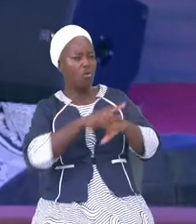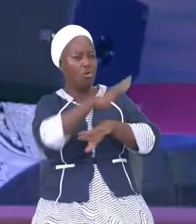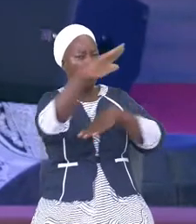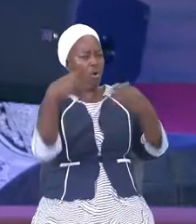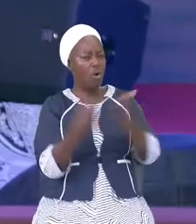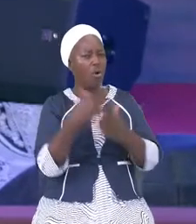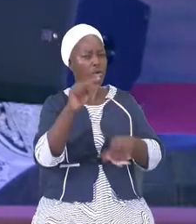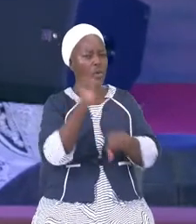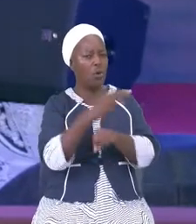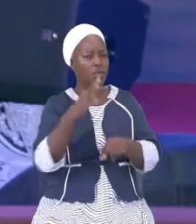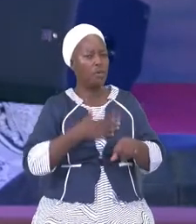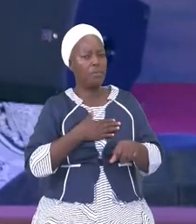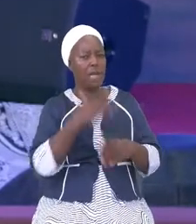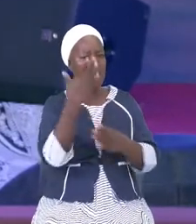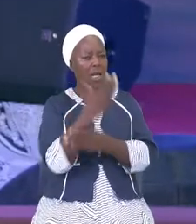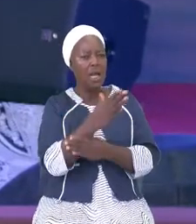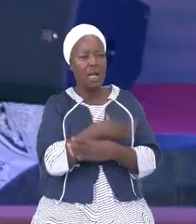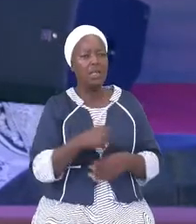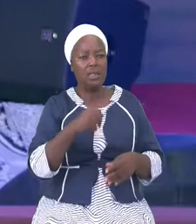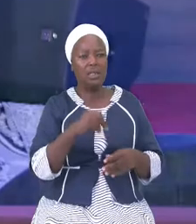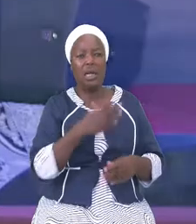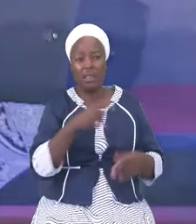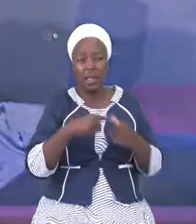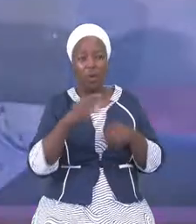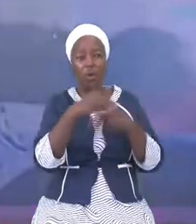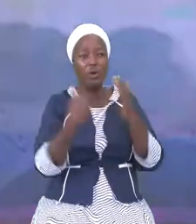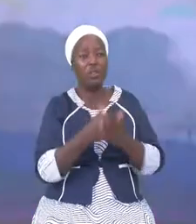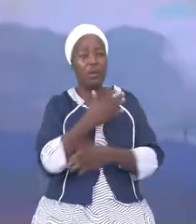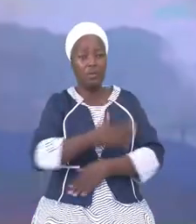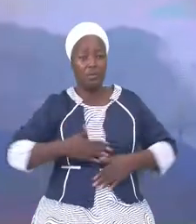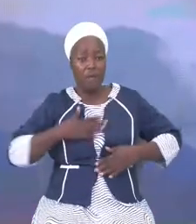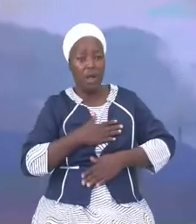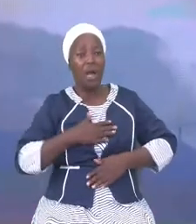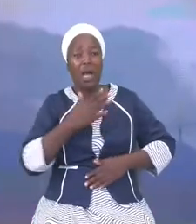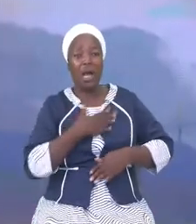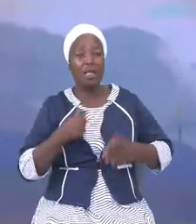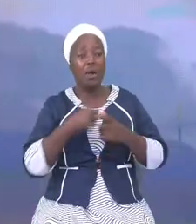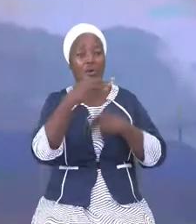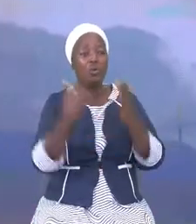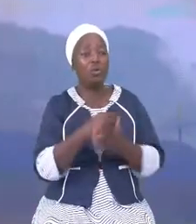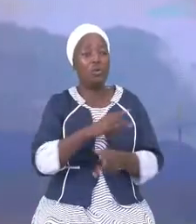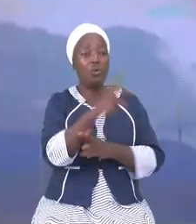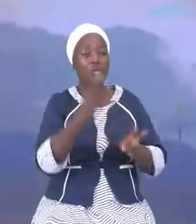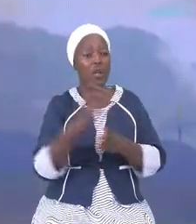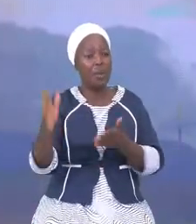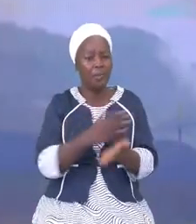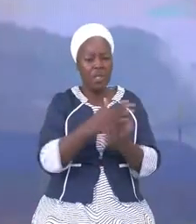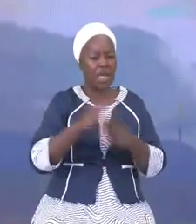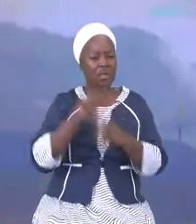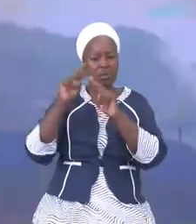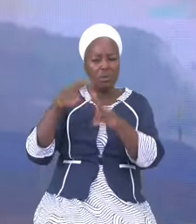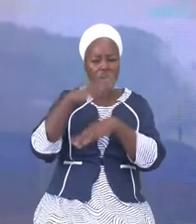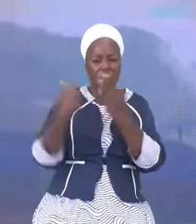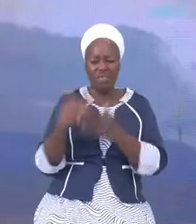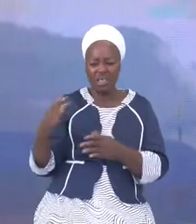works of my hand. I looked on all the pleasures. I looked on all the worldly music. I looked on all the things